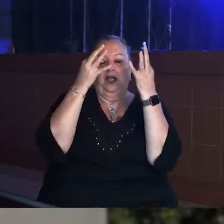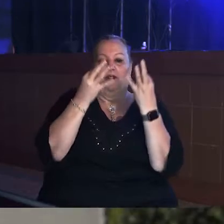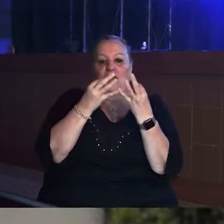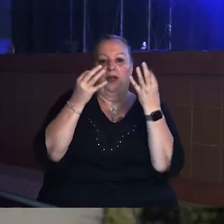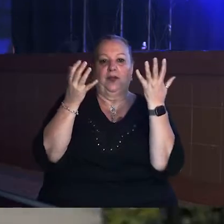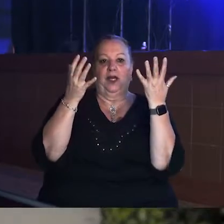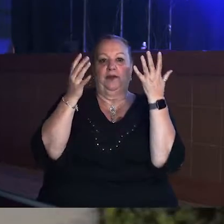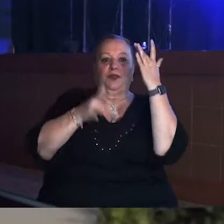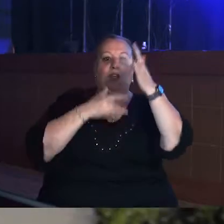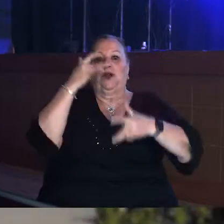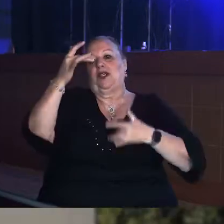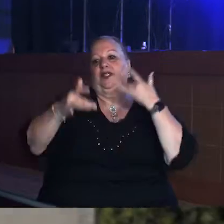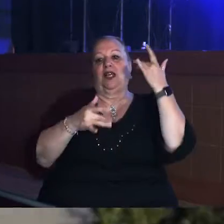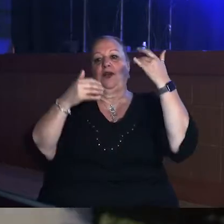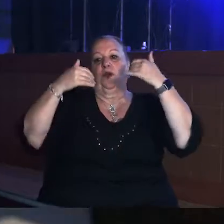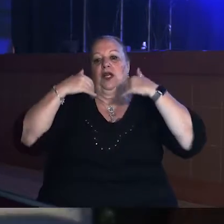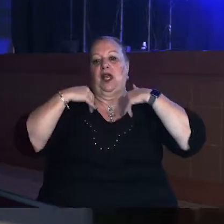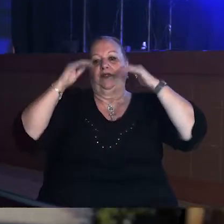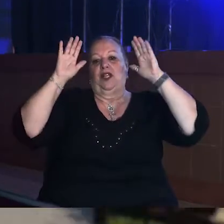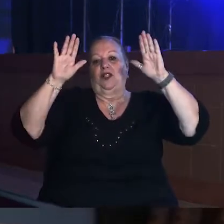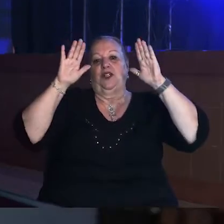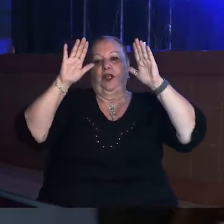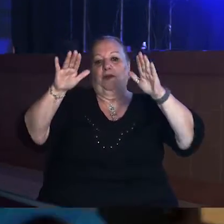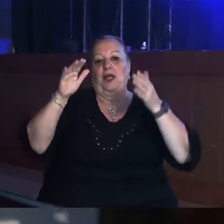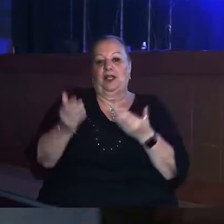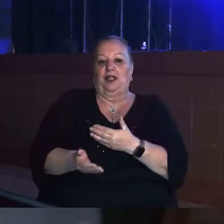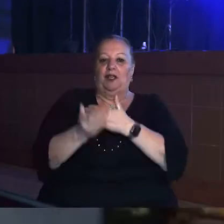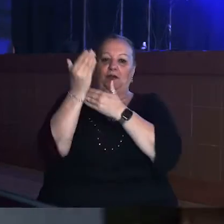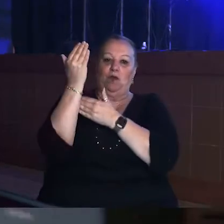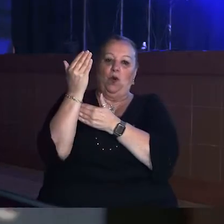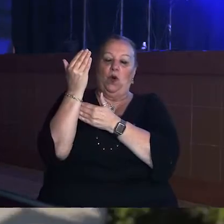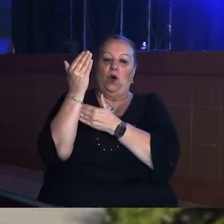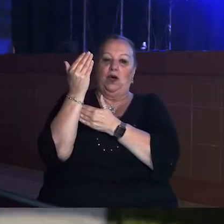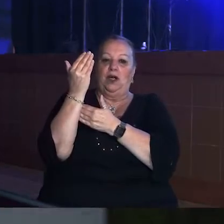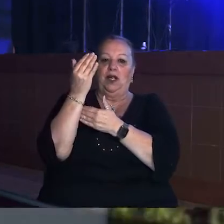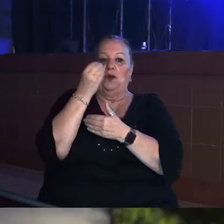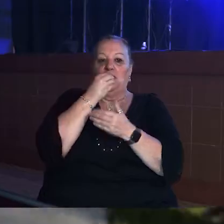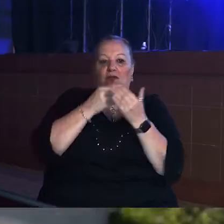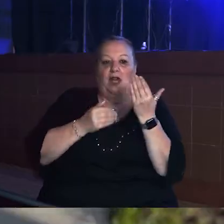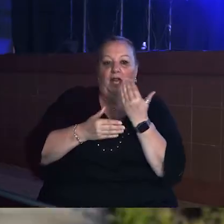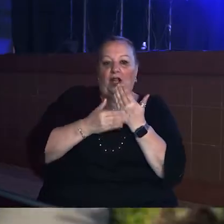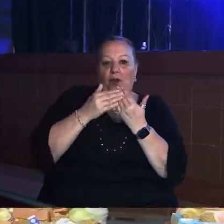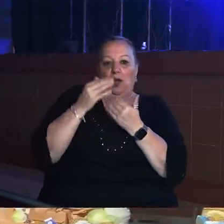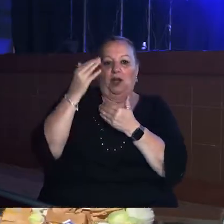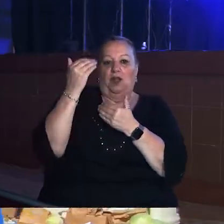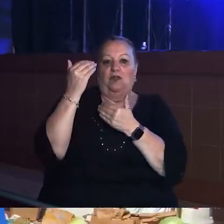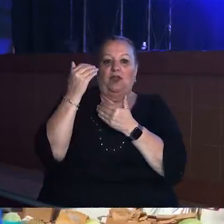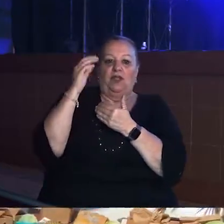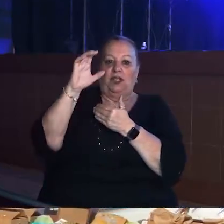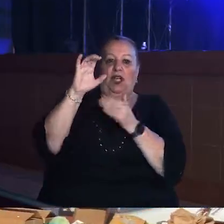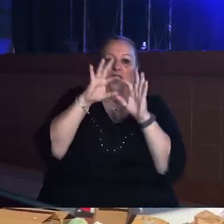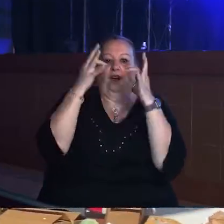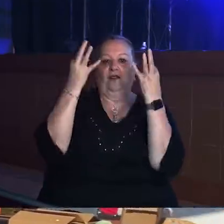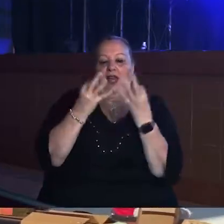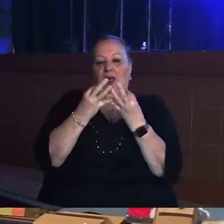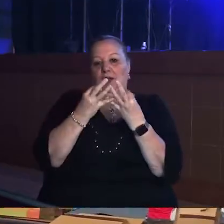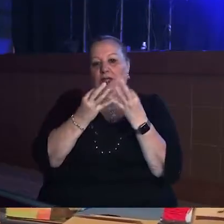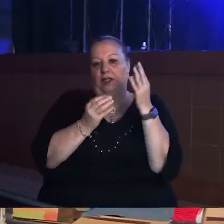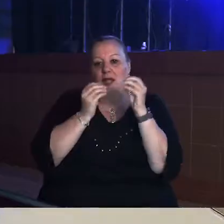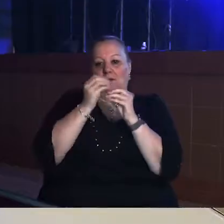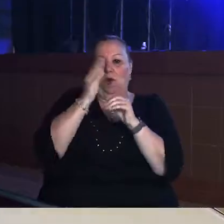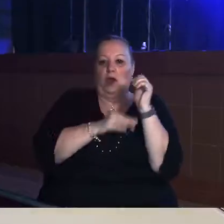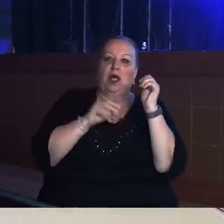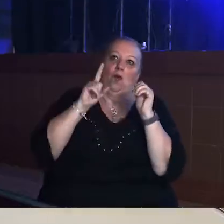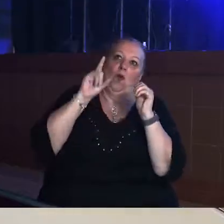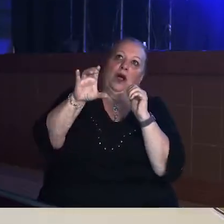to 1,500 families and over 100 volunteers showed up to serve. Guys, this is what it's all about.